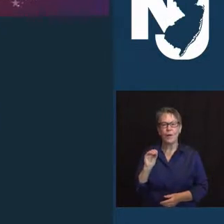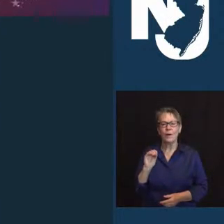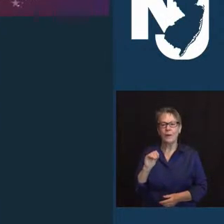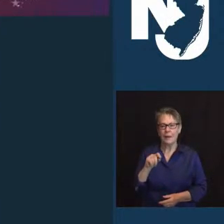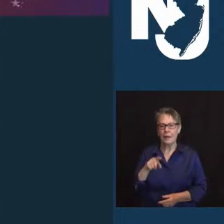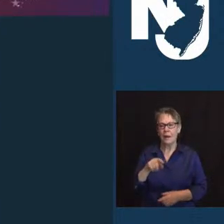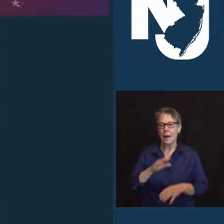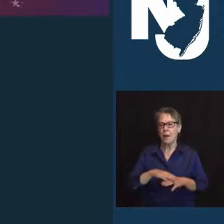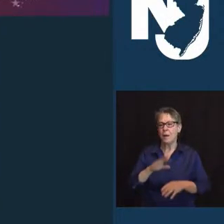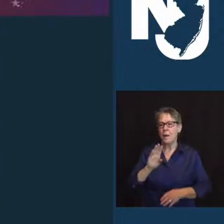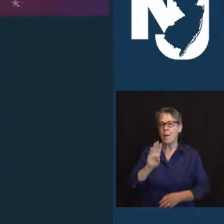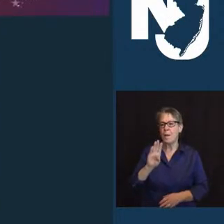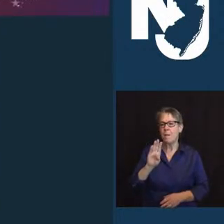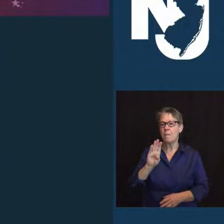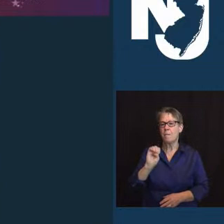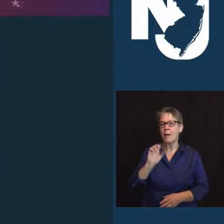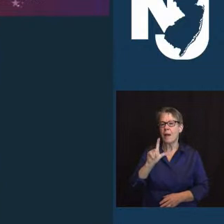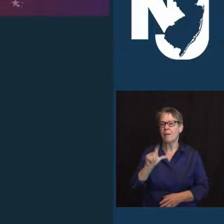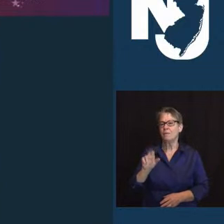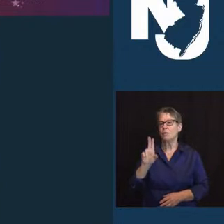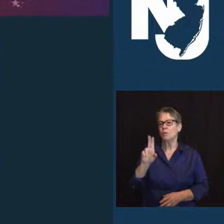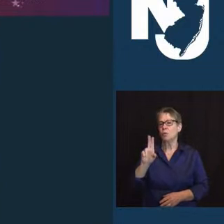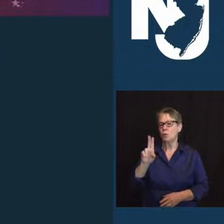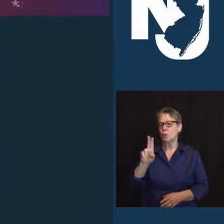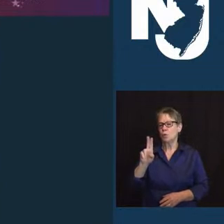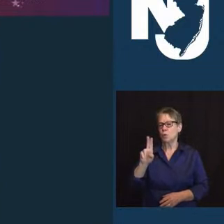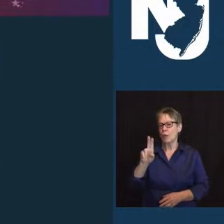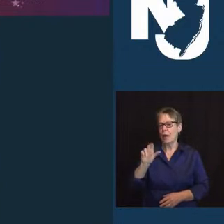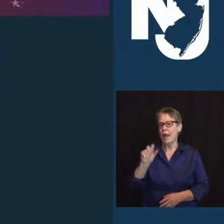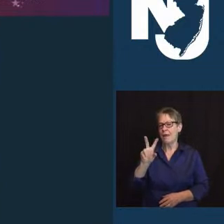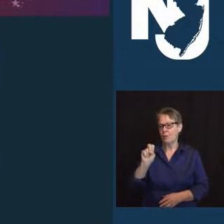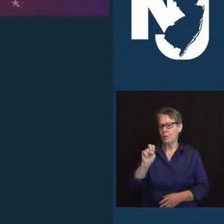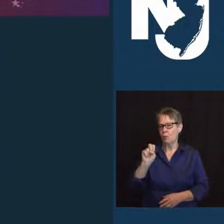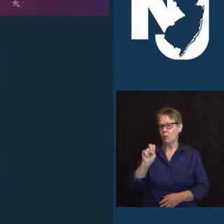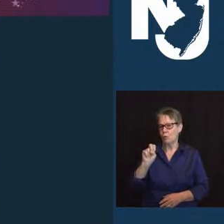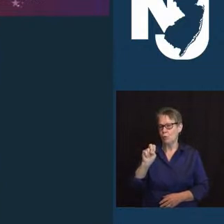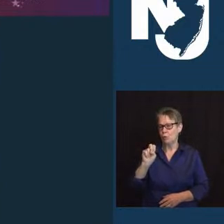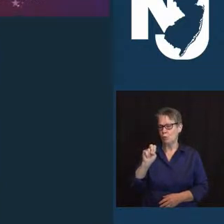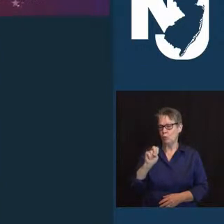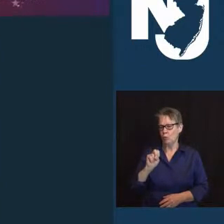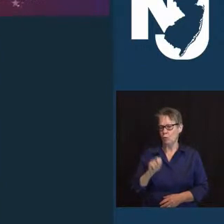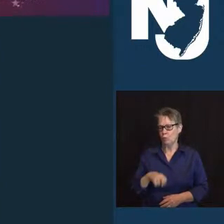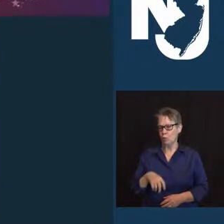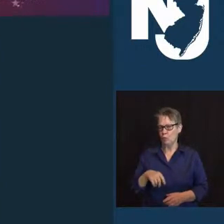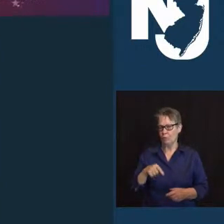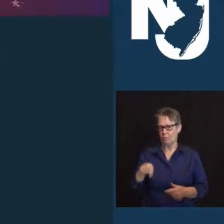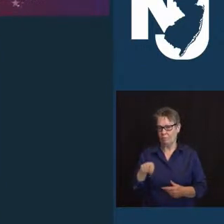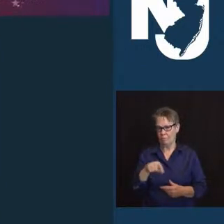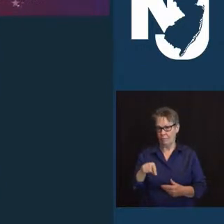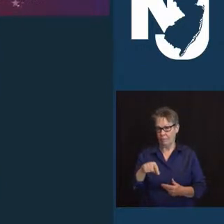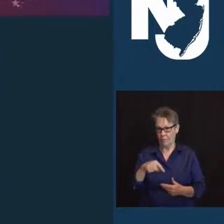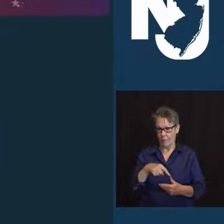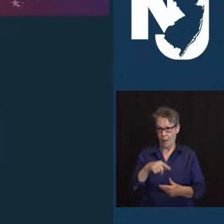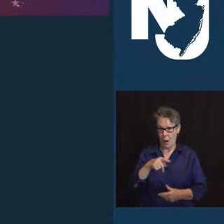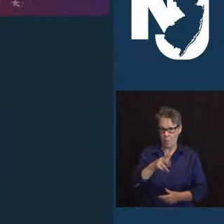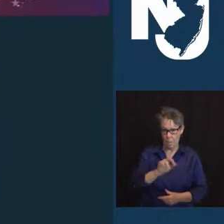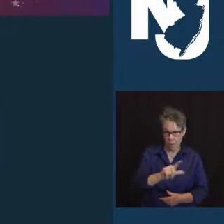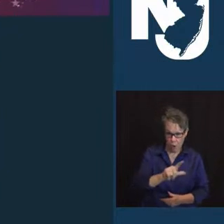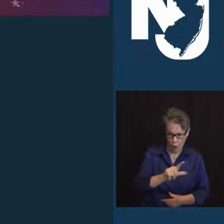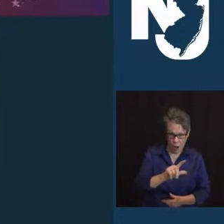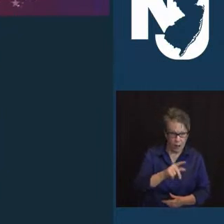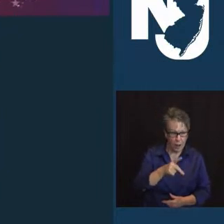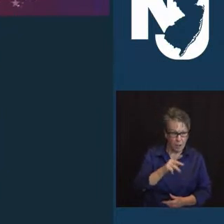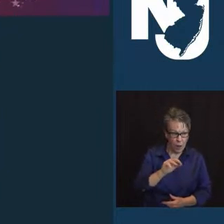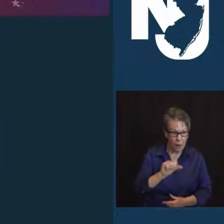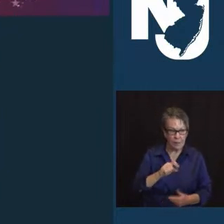owners, Paul Morris on the left and Patrick Azara on the right, and their team of dance professionals not only